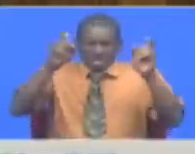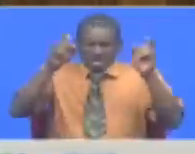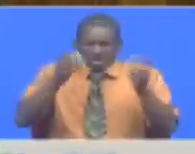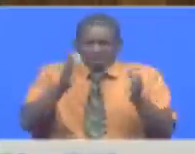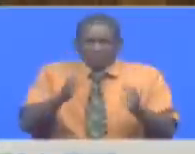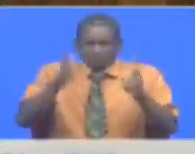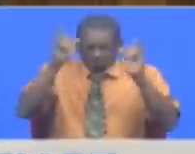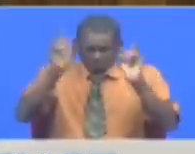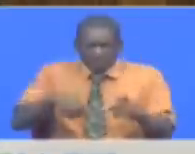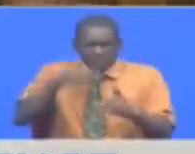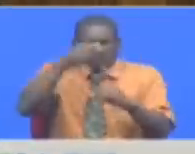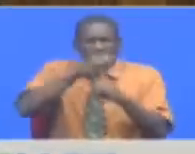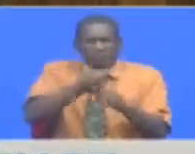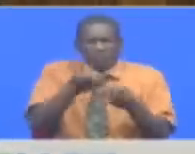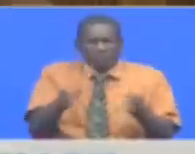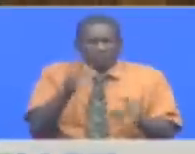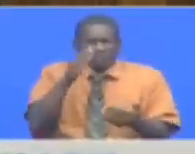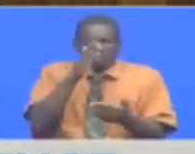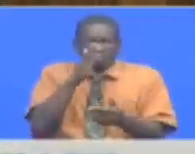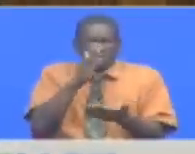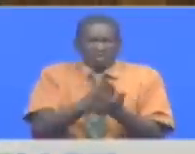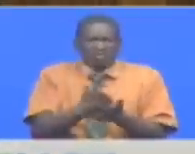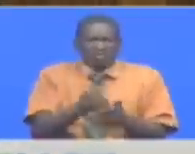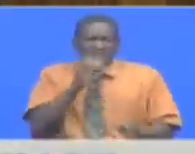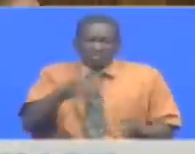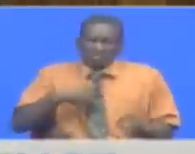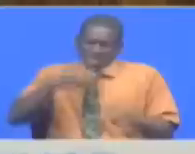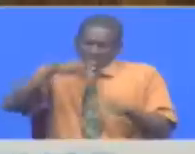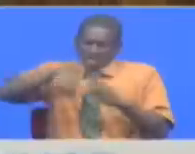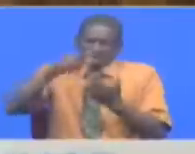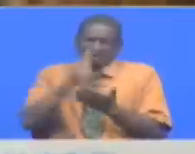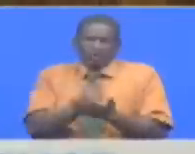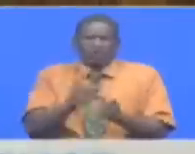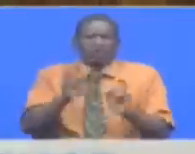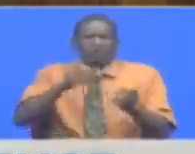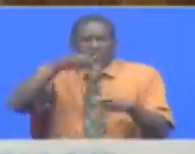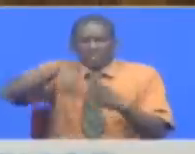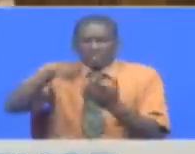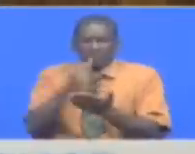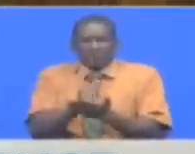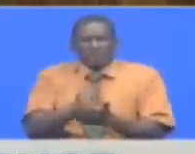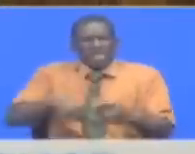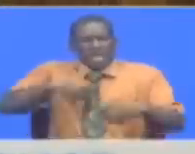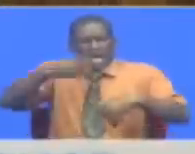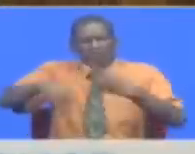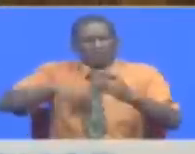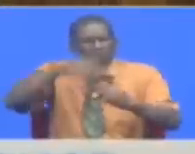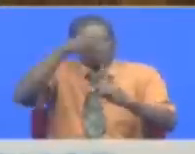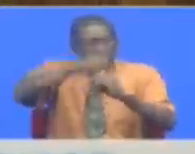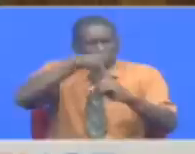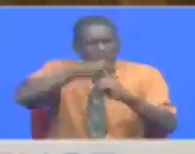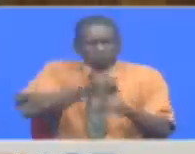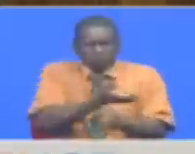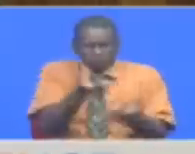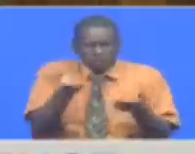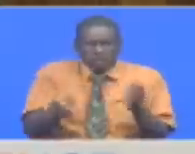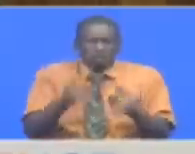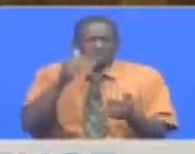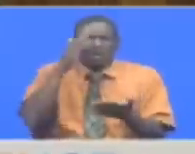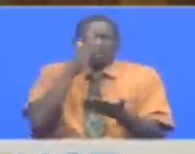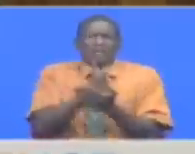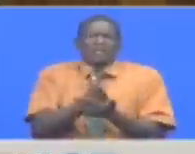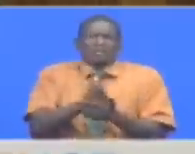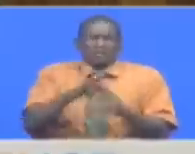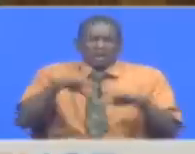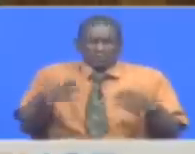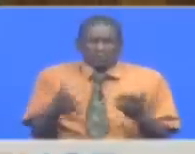that he believes in, whether in office or out of office. I will continue to fight and advocate for those things that I believe in. And I